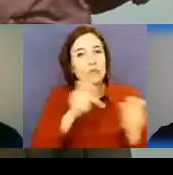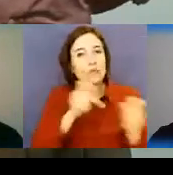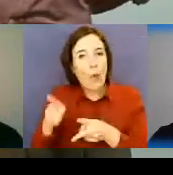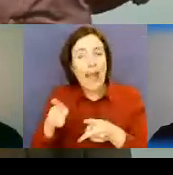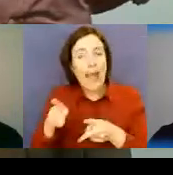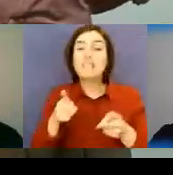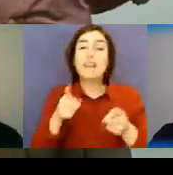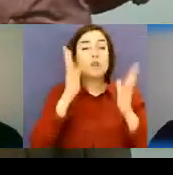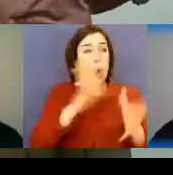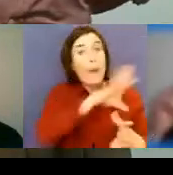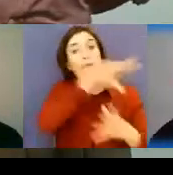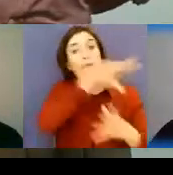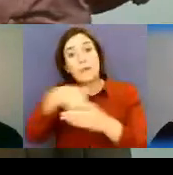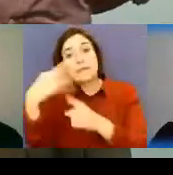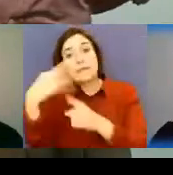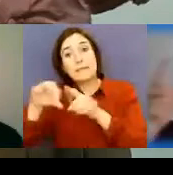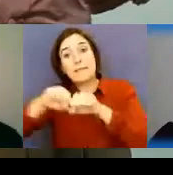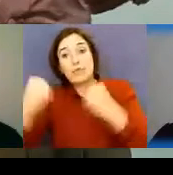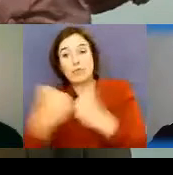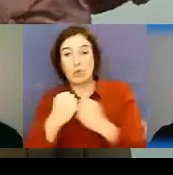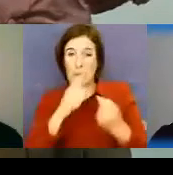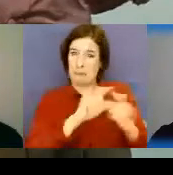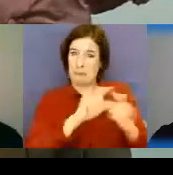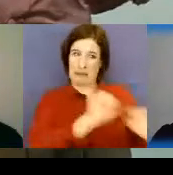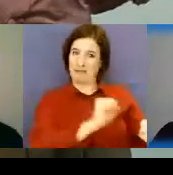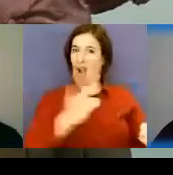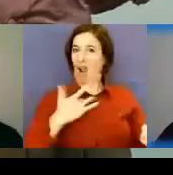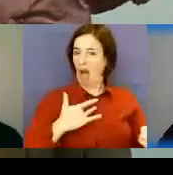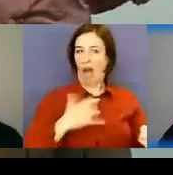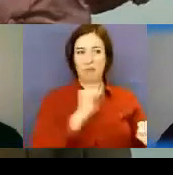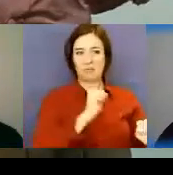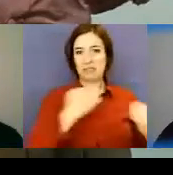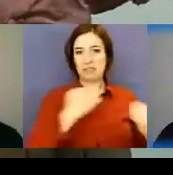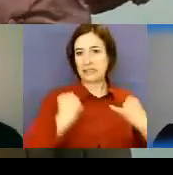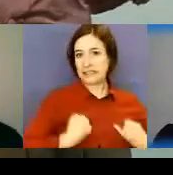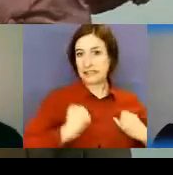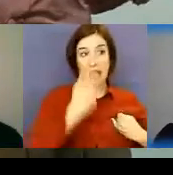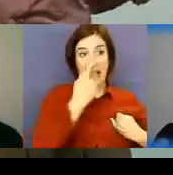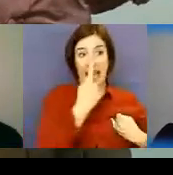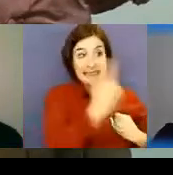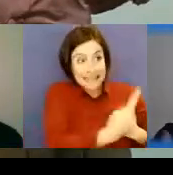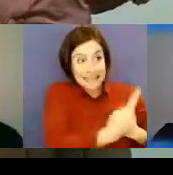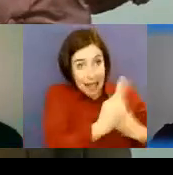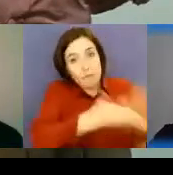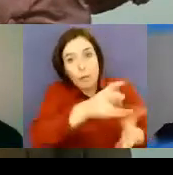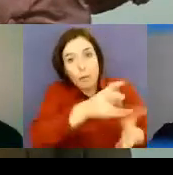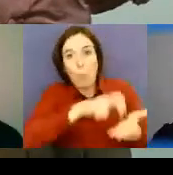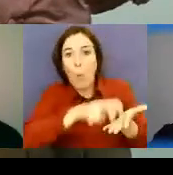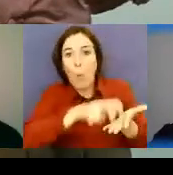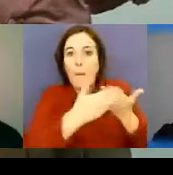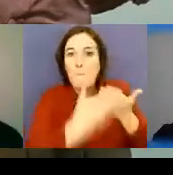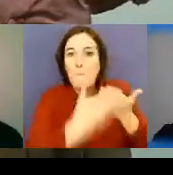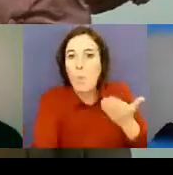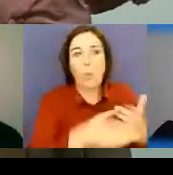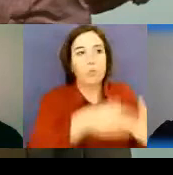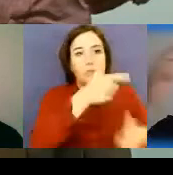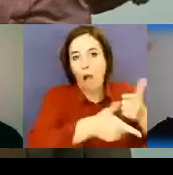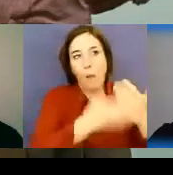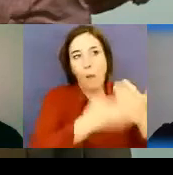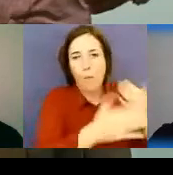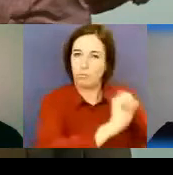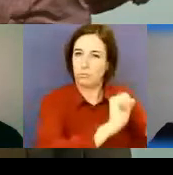and their condition. I think it's really important we get the feedback loop right, so that their GP, or wherever those sort of review meetings are